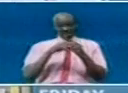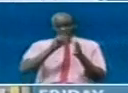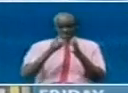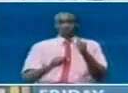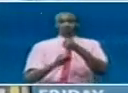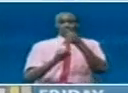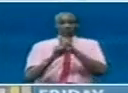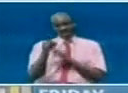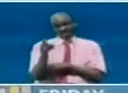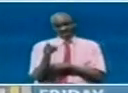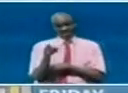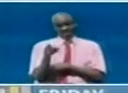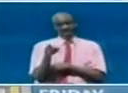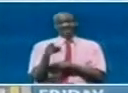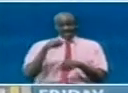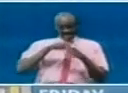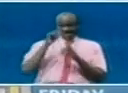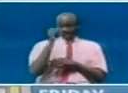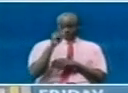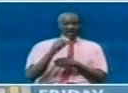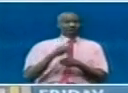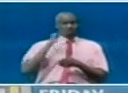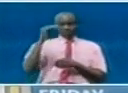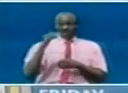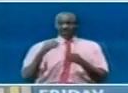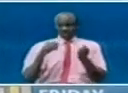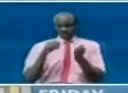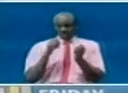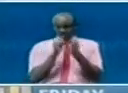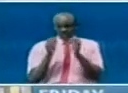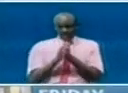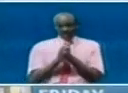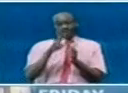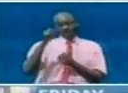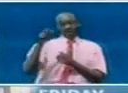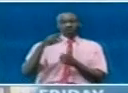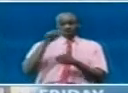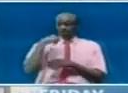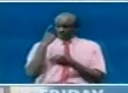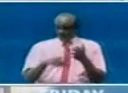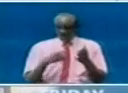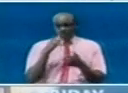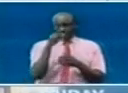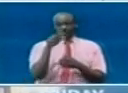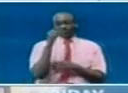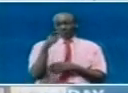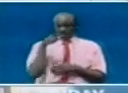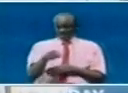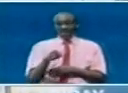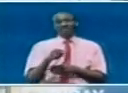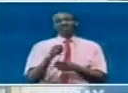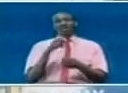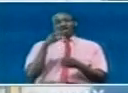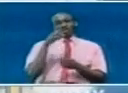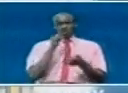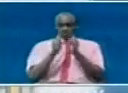the event. In Nairobi, SuperSport and Multichoice pumped in another 1.5 million shillings for this year's Sportsman of the